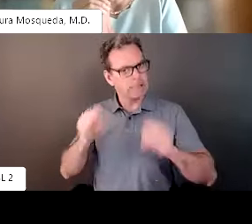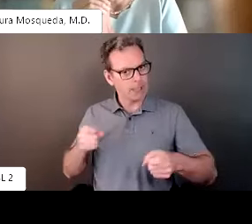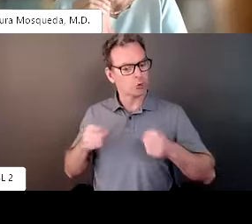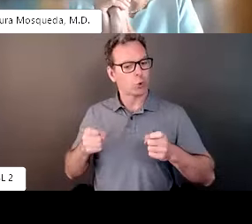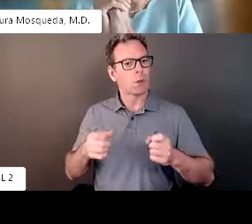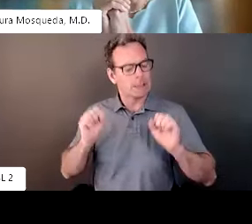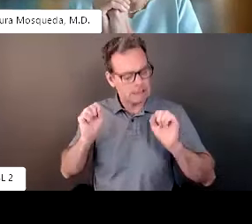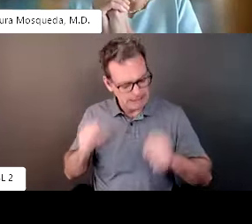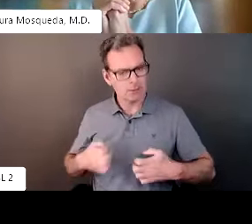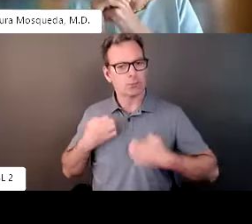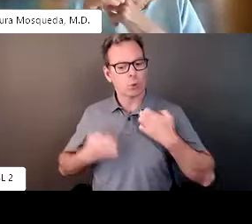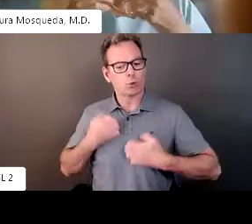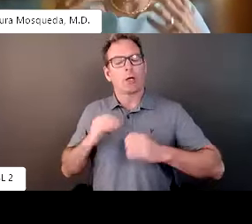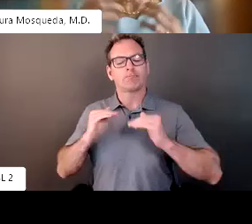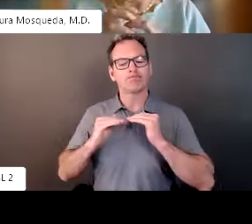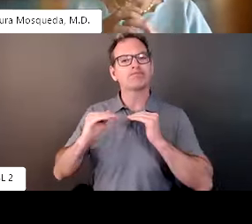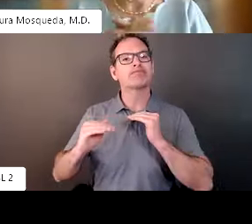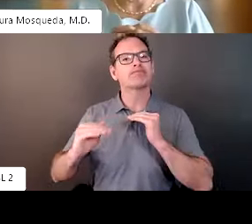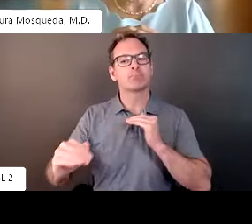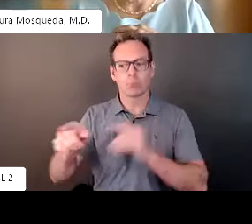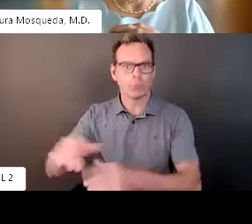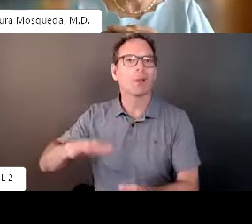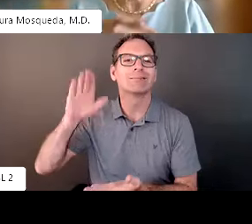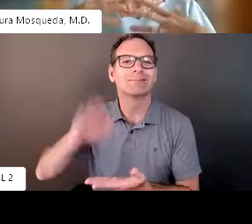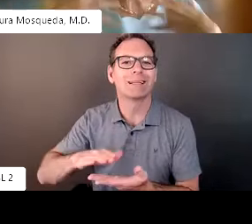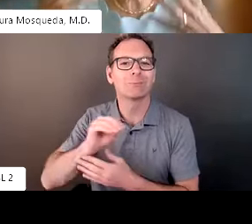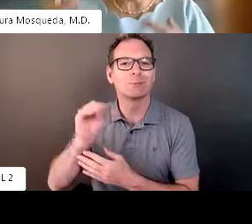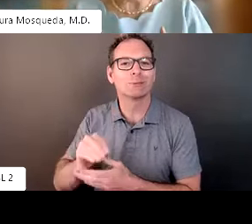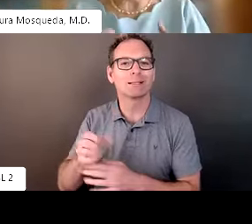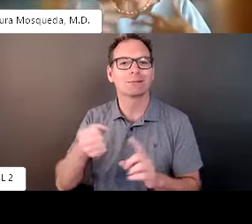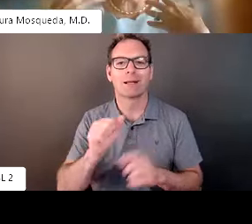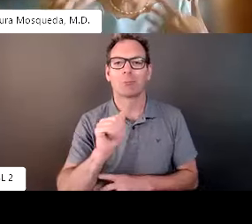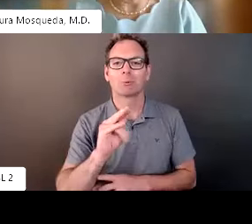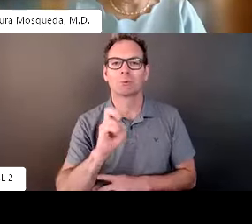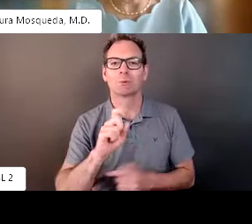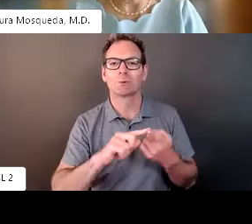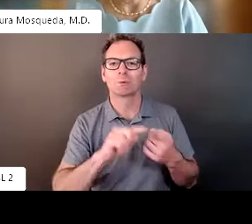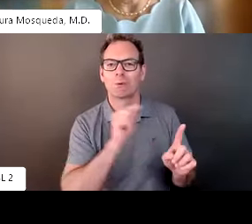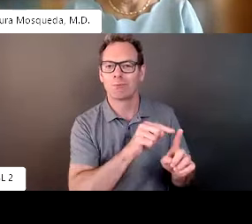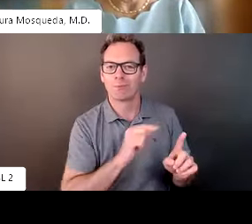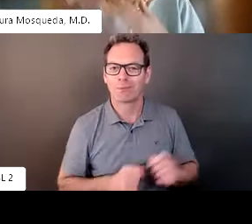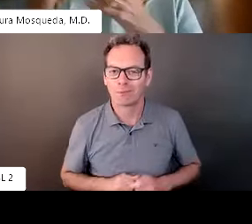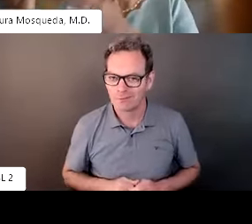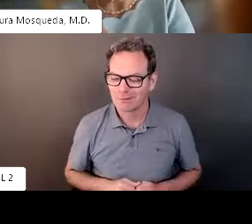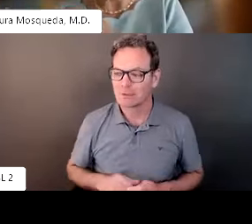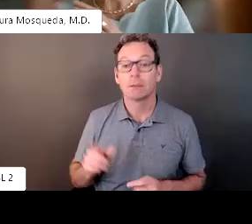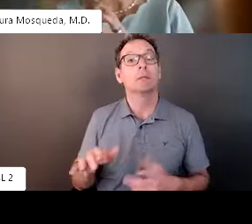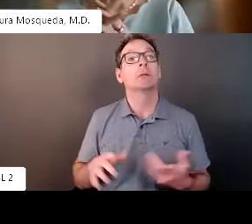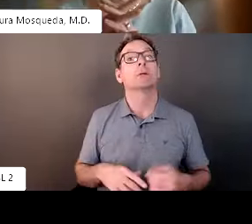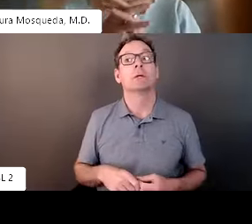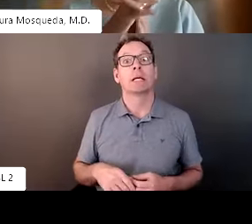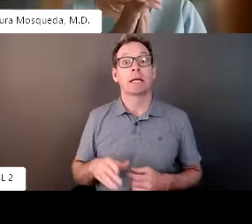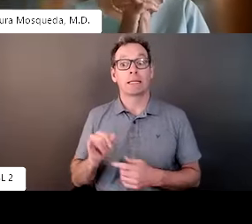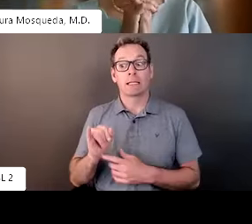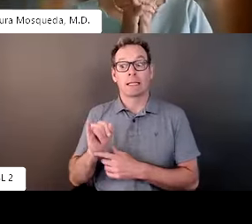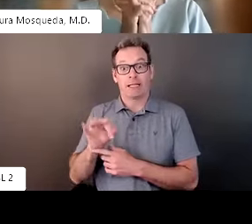we also found that care providers who are very distressed and feel burdened are much more likely